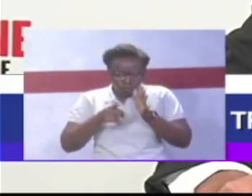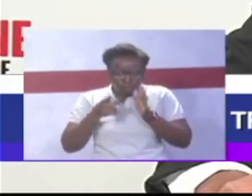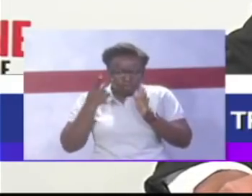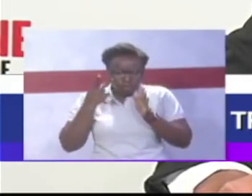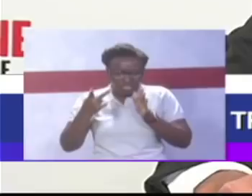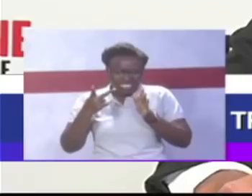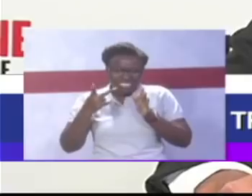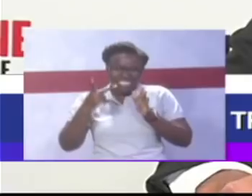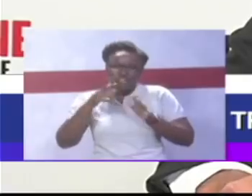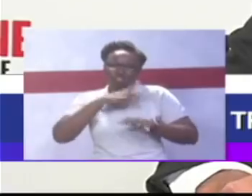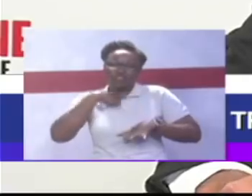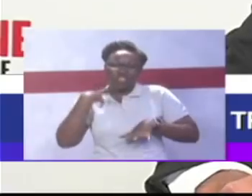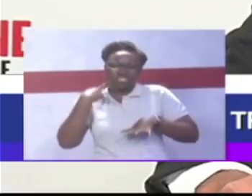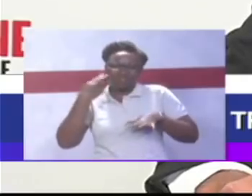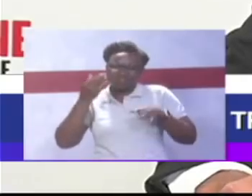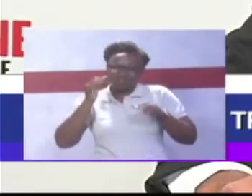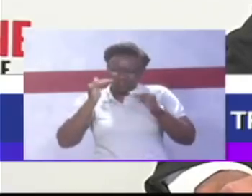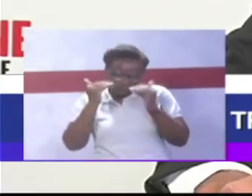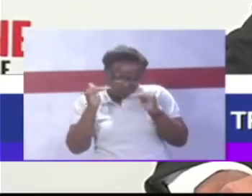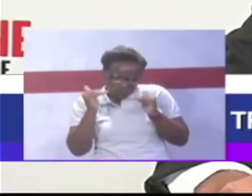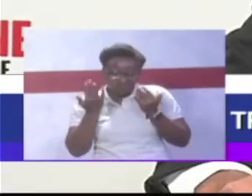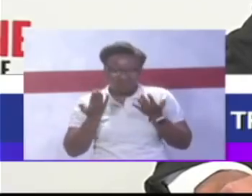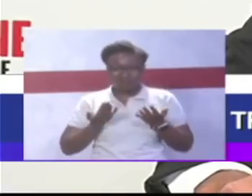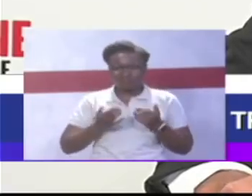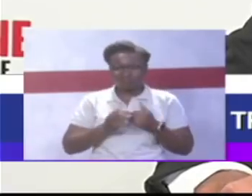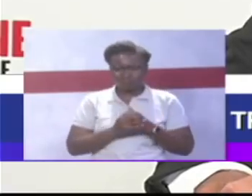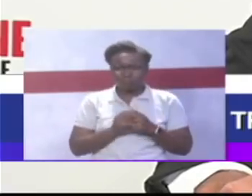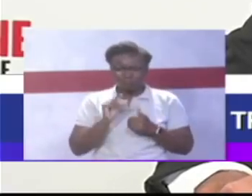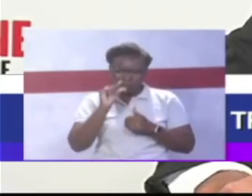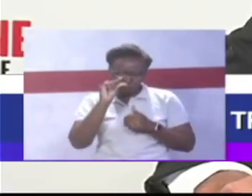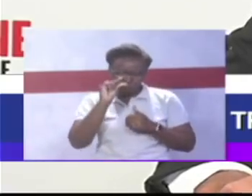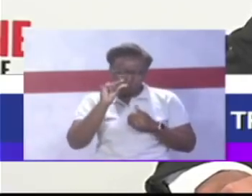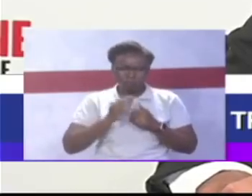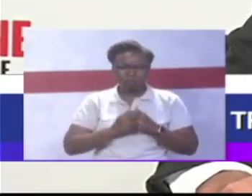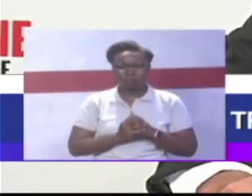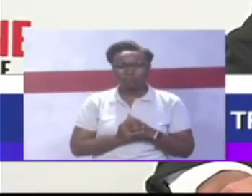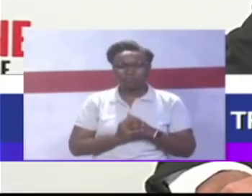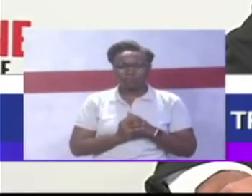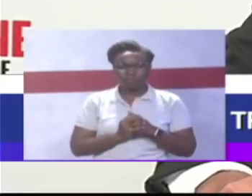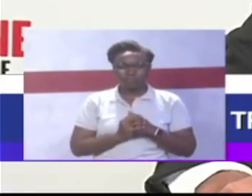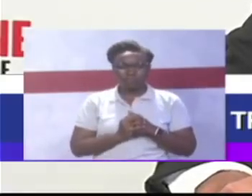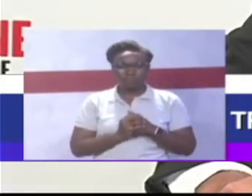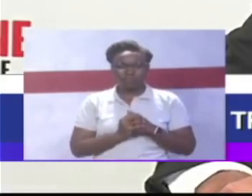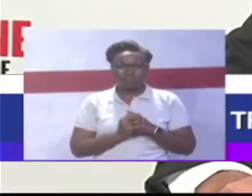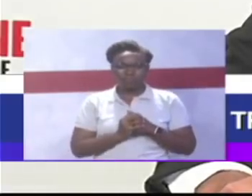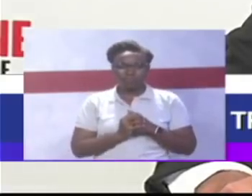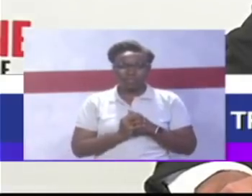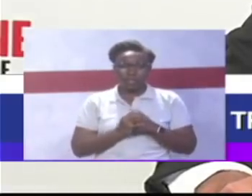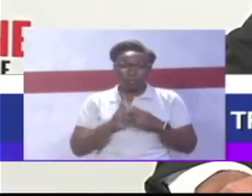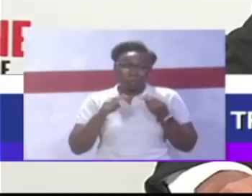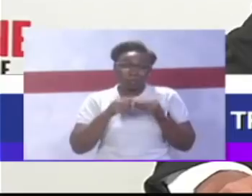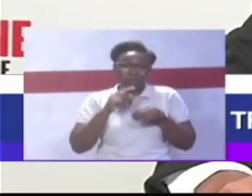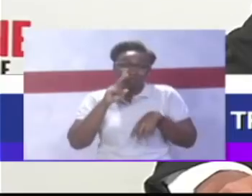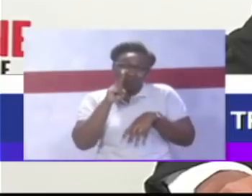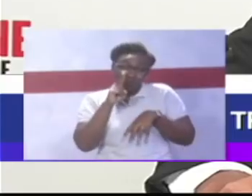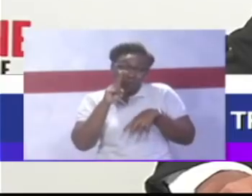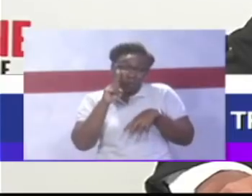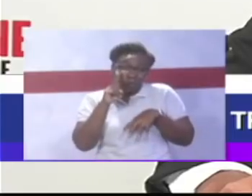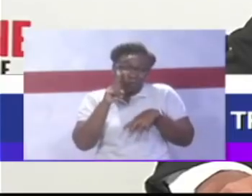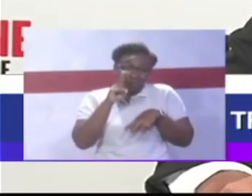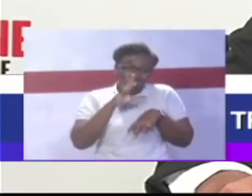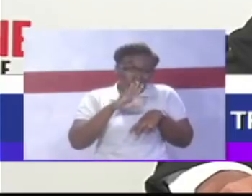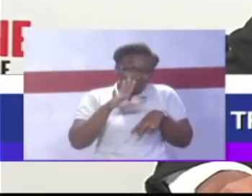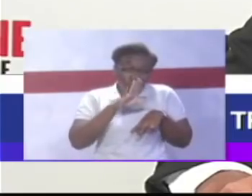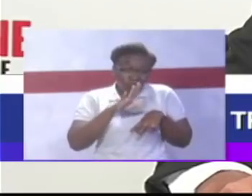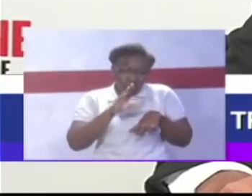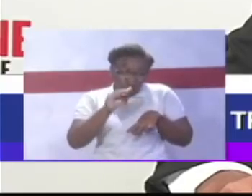risk. We saw data coming out of other parts of the world with a similar sort of rate. 2 out of 10,000 we got from a state in the US as